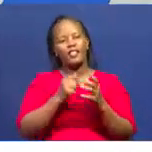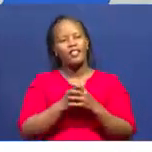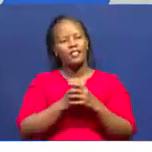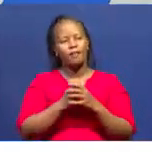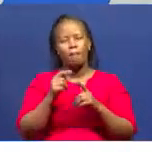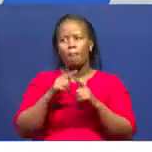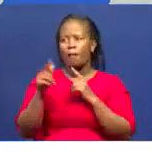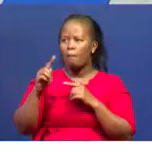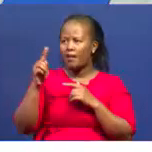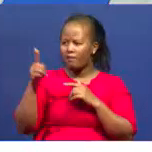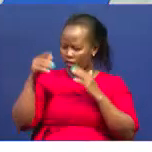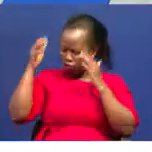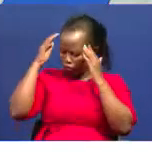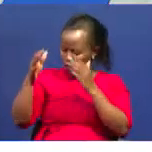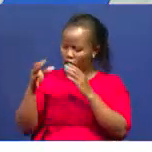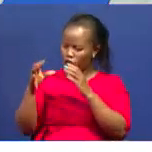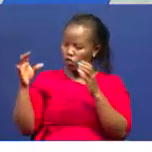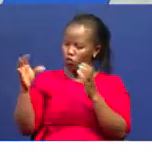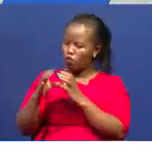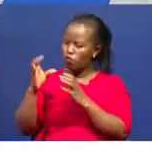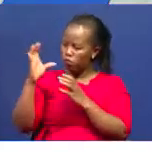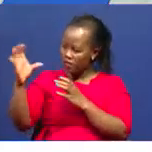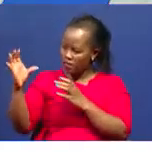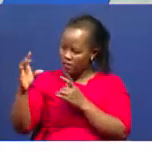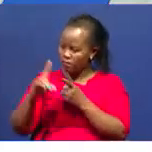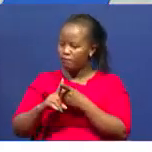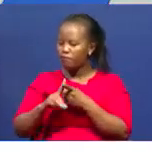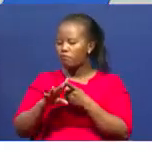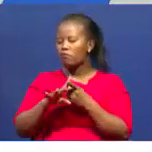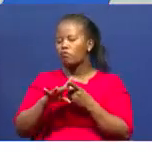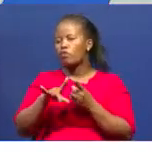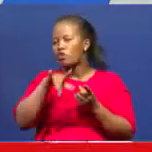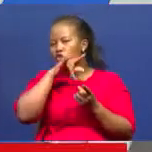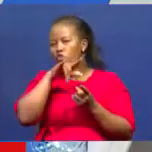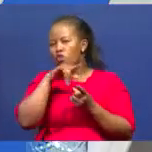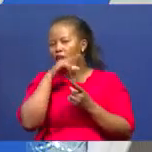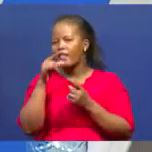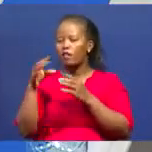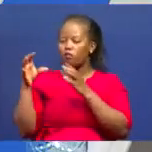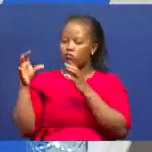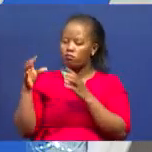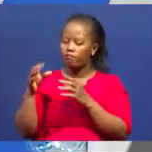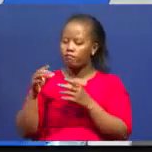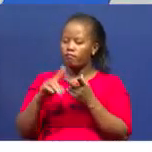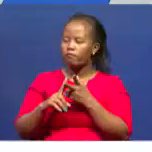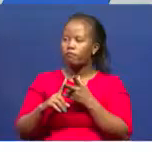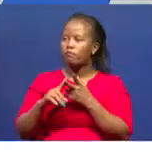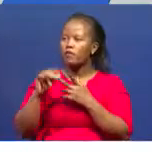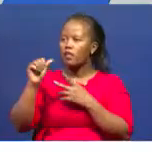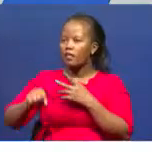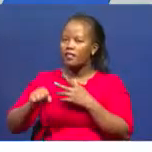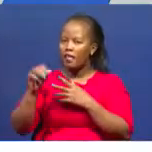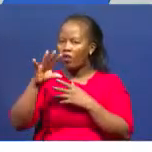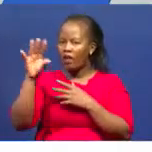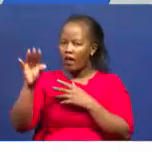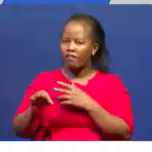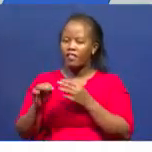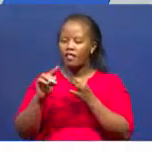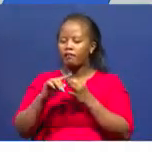take a look at Group C. Uganda, Niger, Guinea, Algeria, and South Africa. First of all, your outlook of the